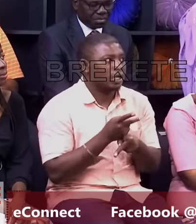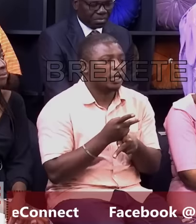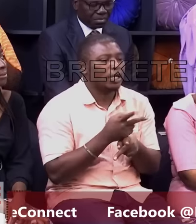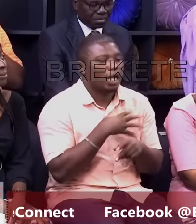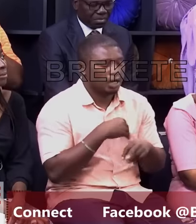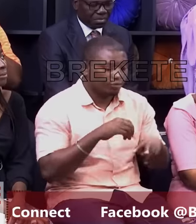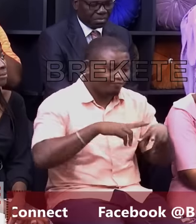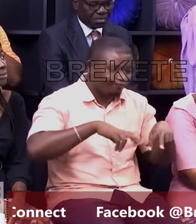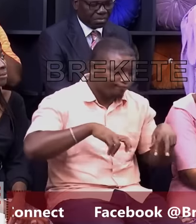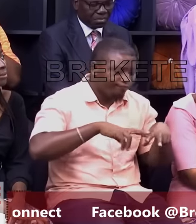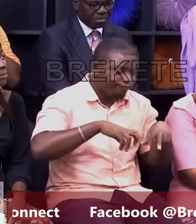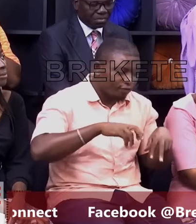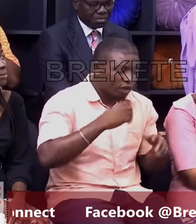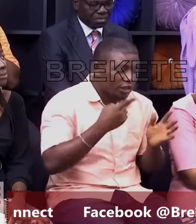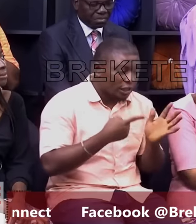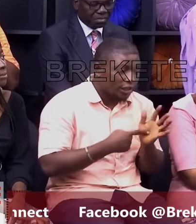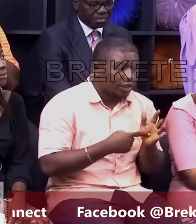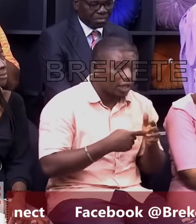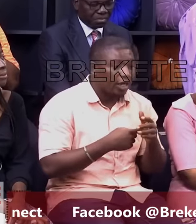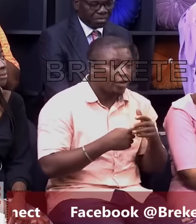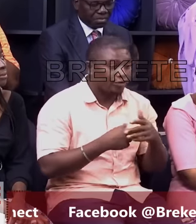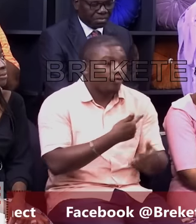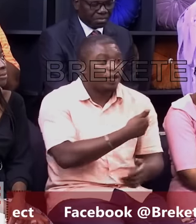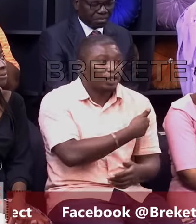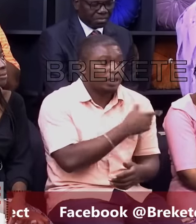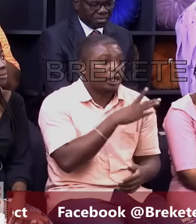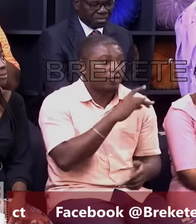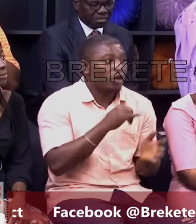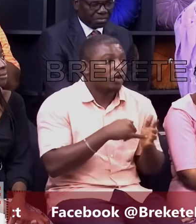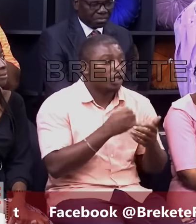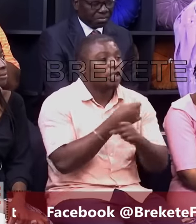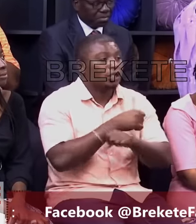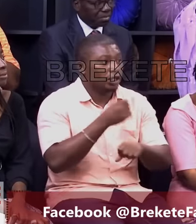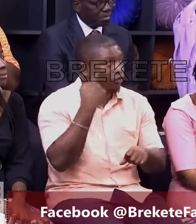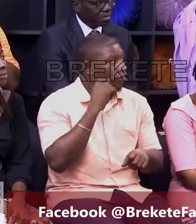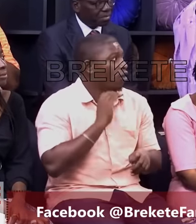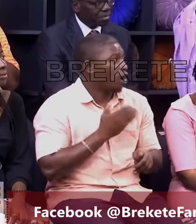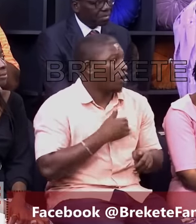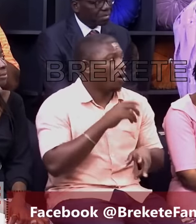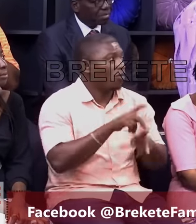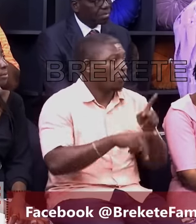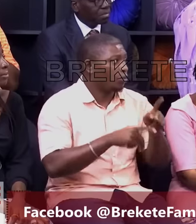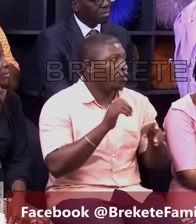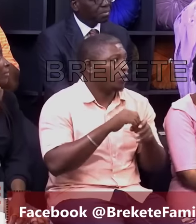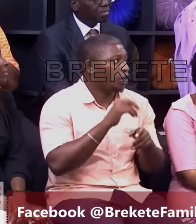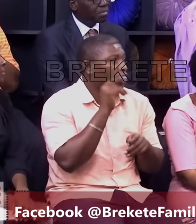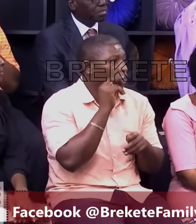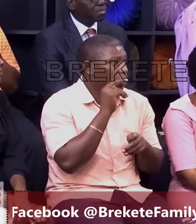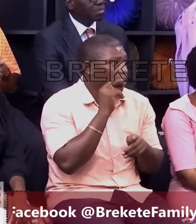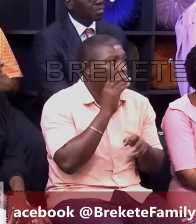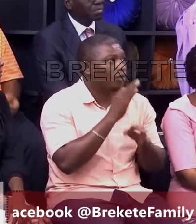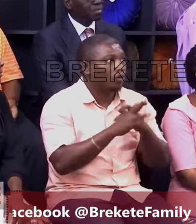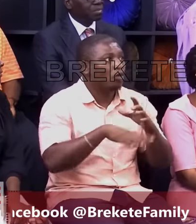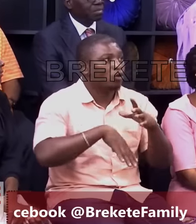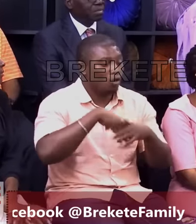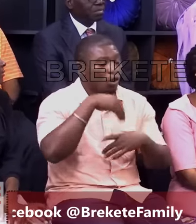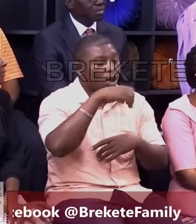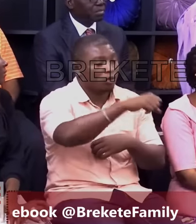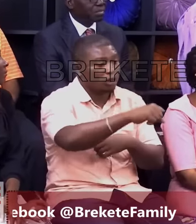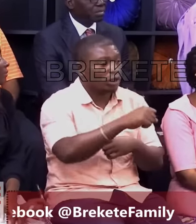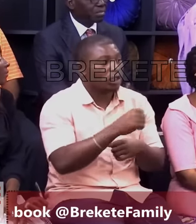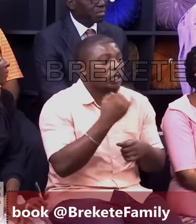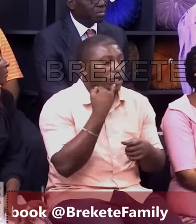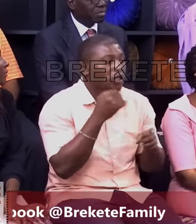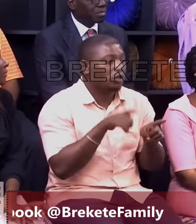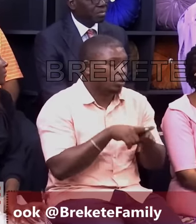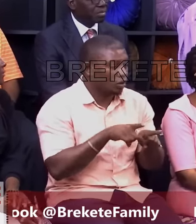scrutinize this vaccine and found it safe for our people in Nigeria thank you if you go abroad it's